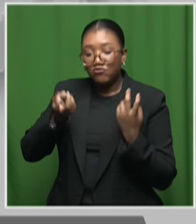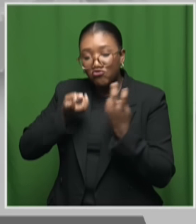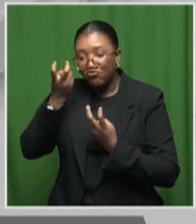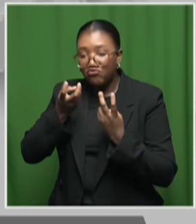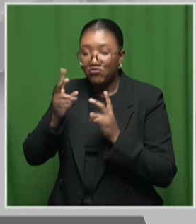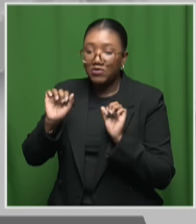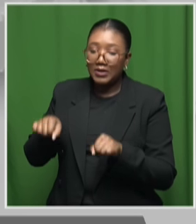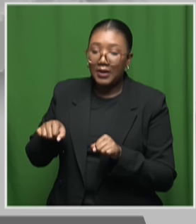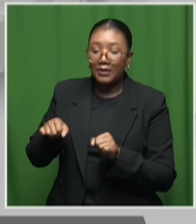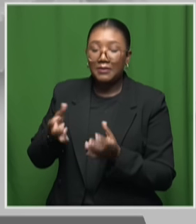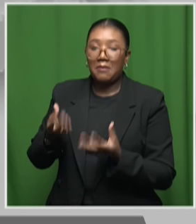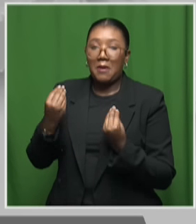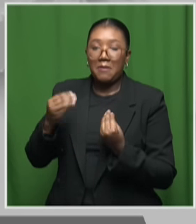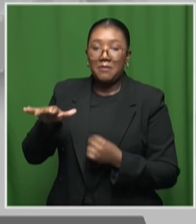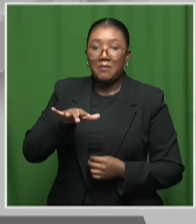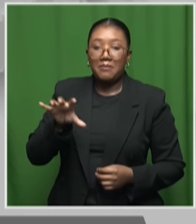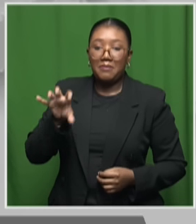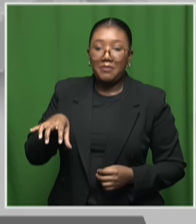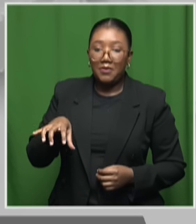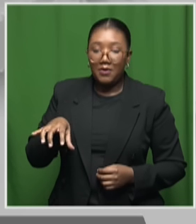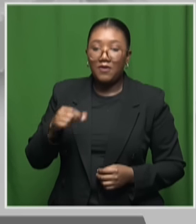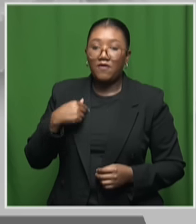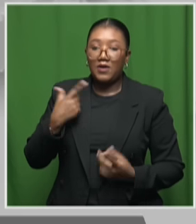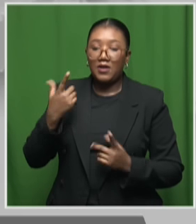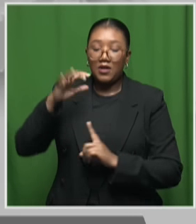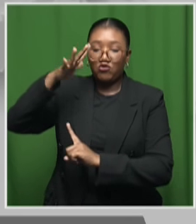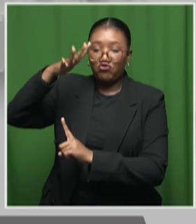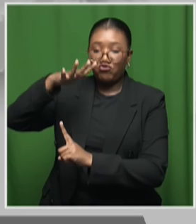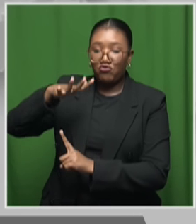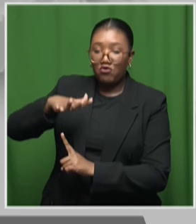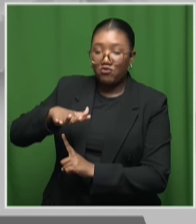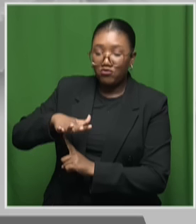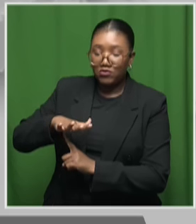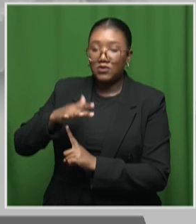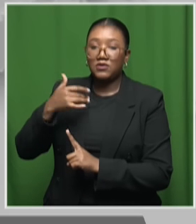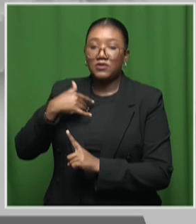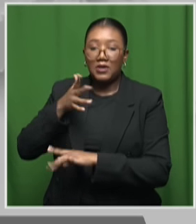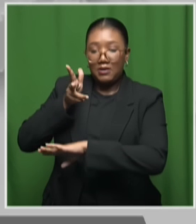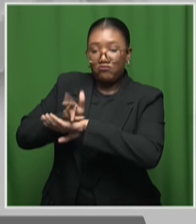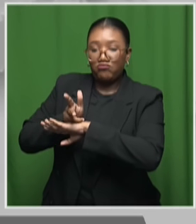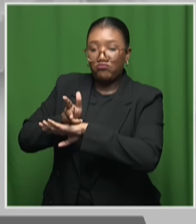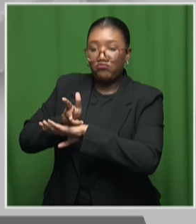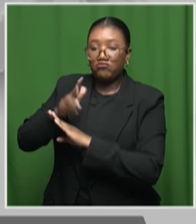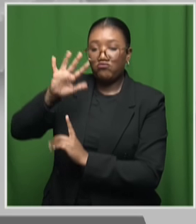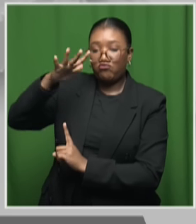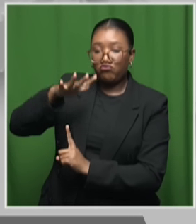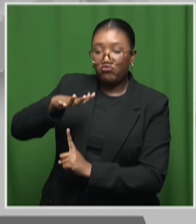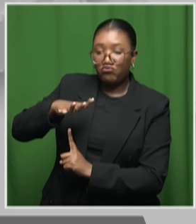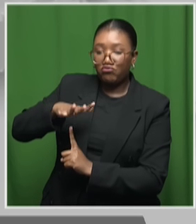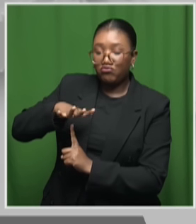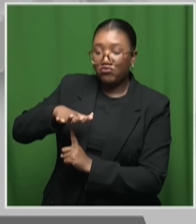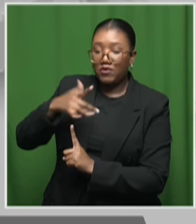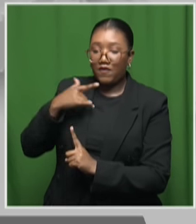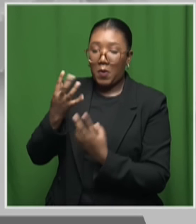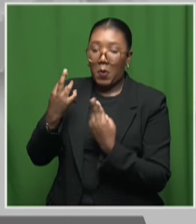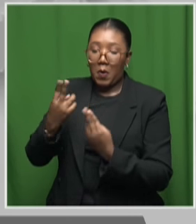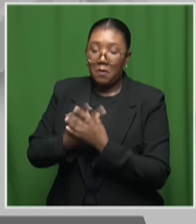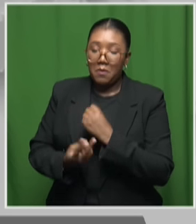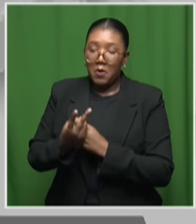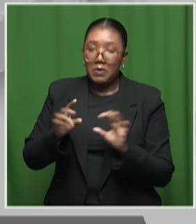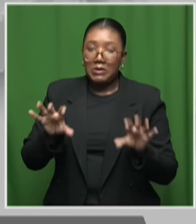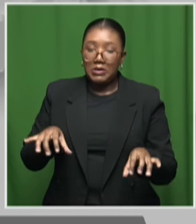rescuers. I have seen some drone footage as well, and it is very clear, so we are hoping for a positive outcome in both cases